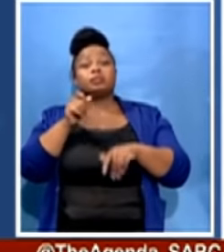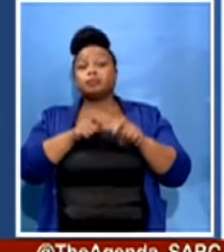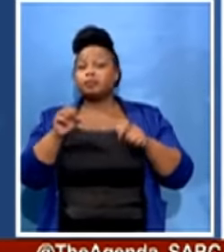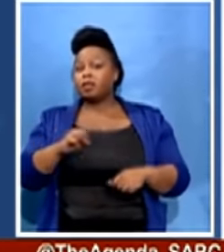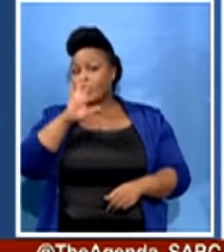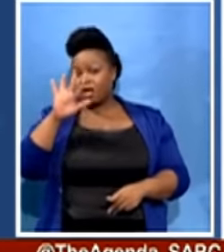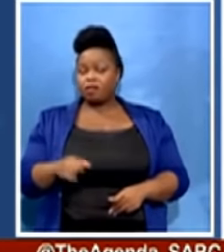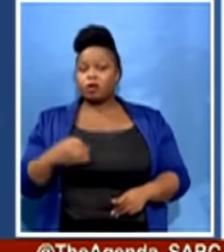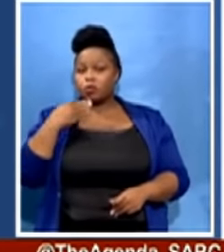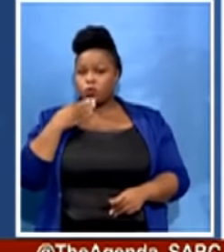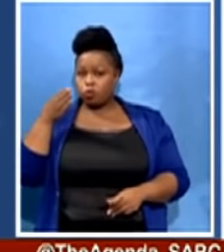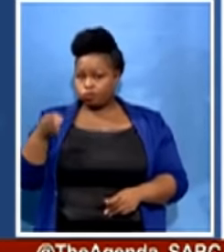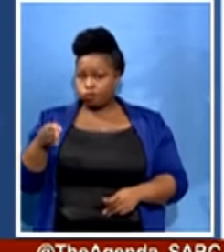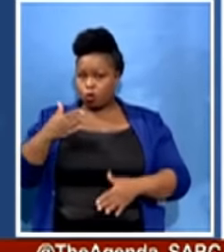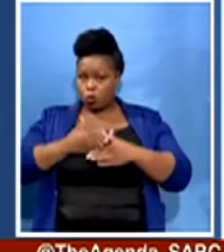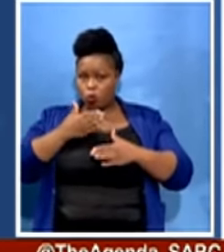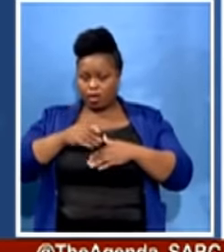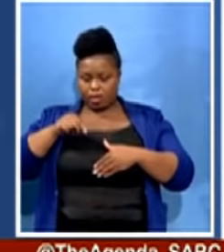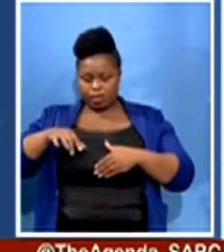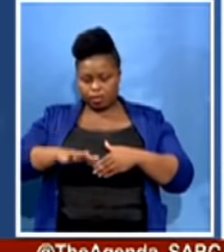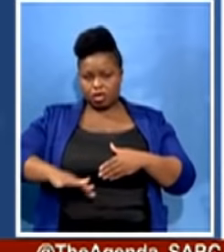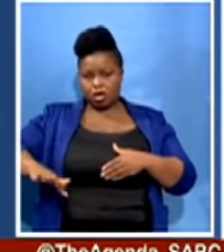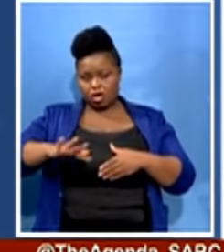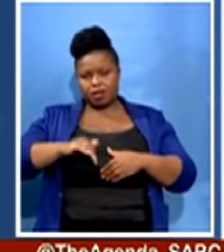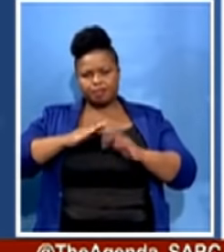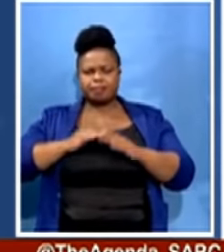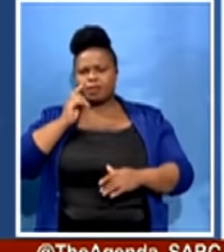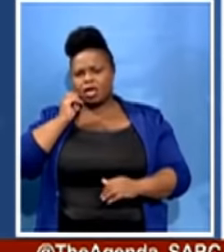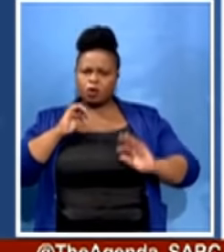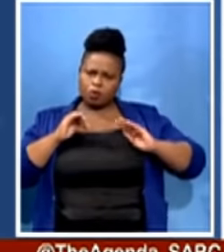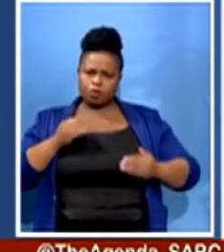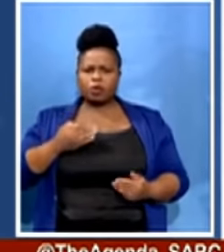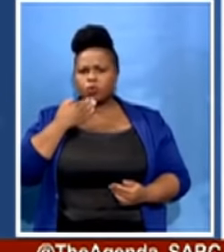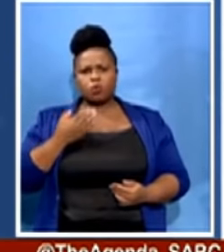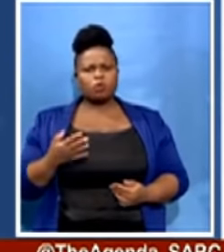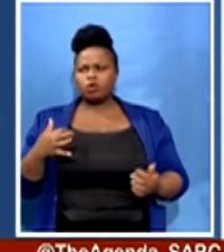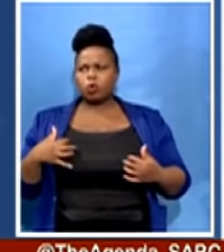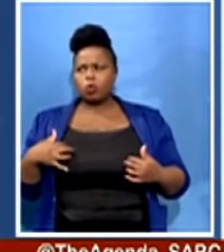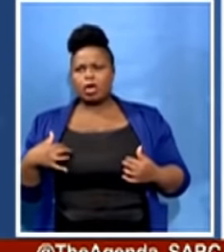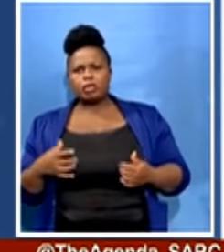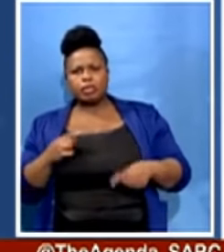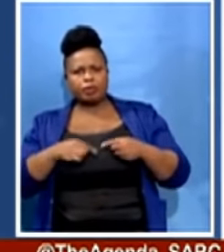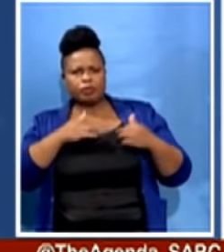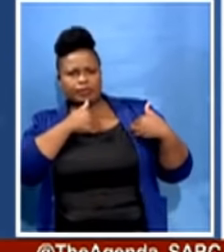this place, men and women who shouldn't be worried when they are in this building.